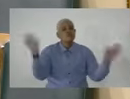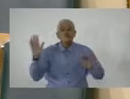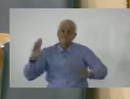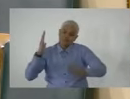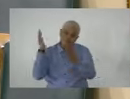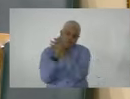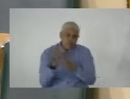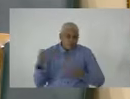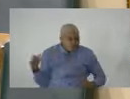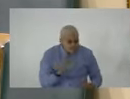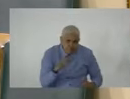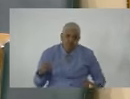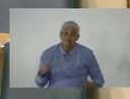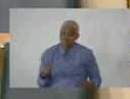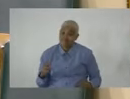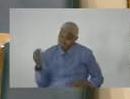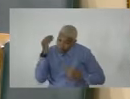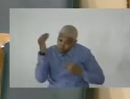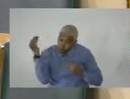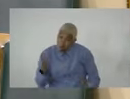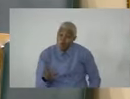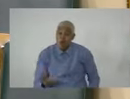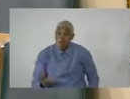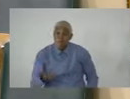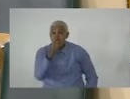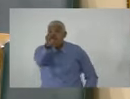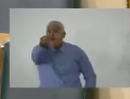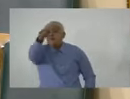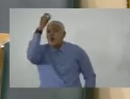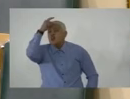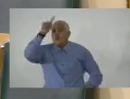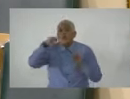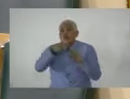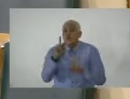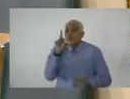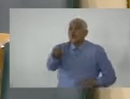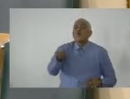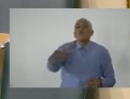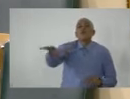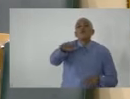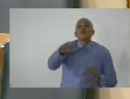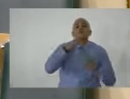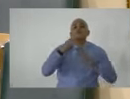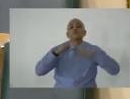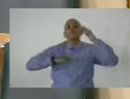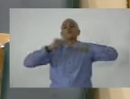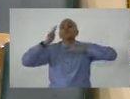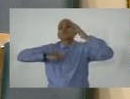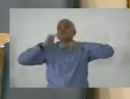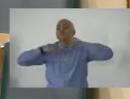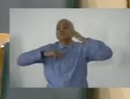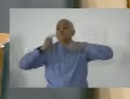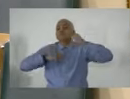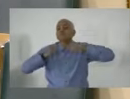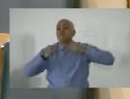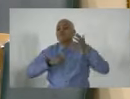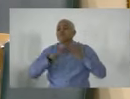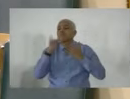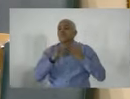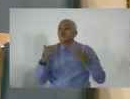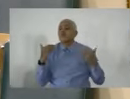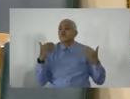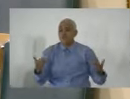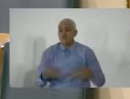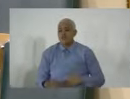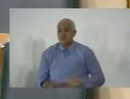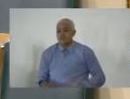Now, you have to understand, Madam Speaker, that when you go there, when these construction projects